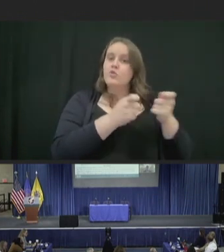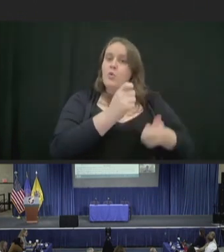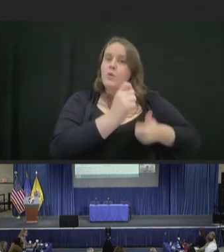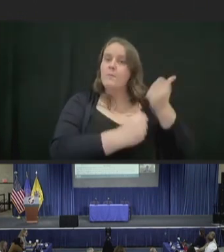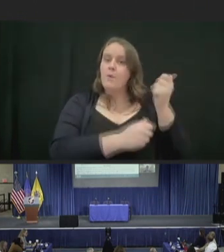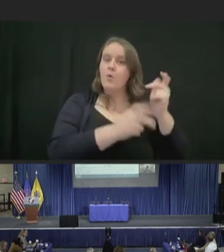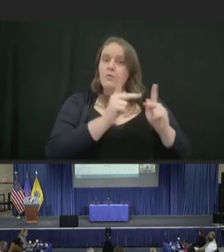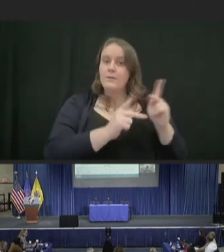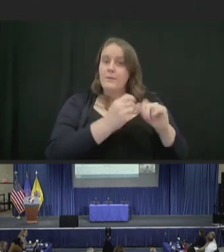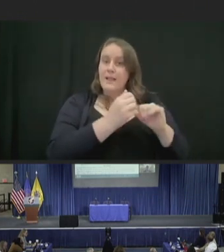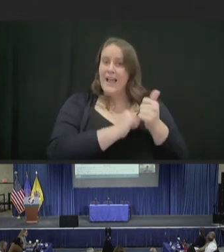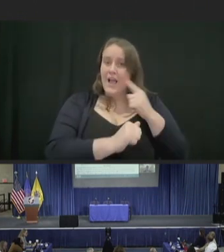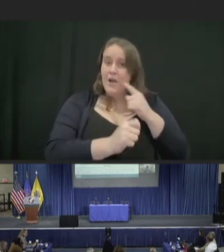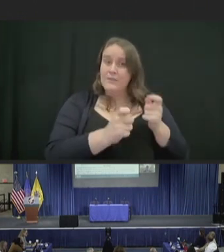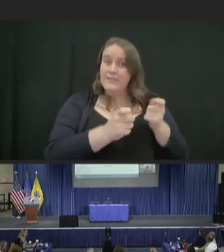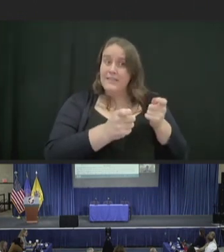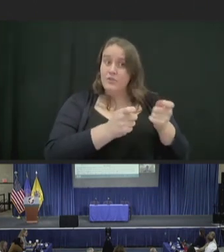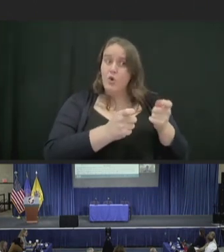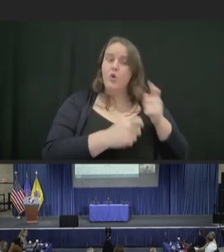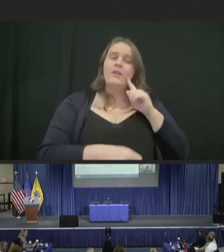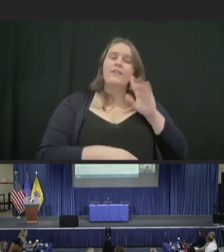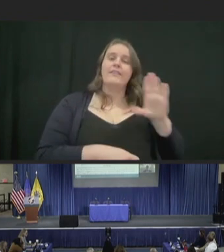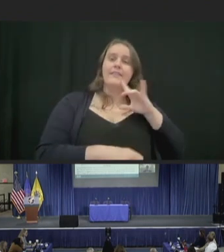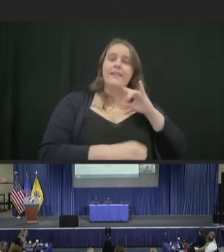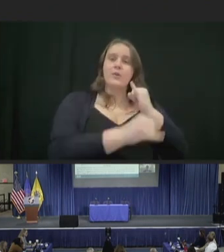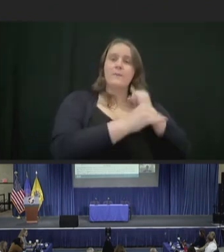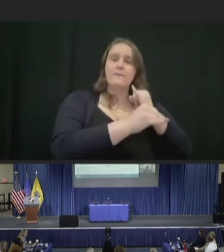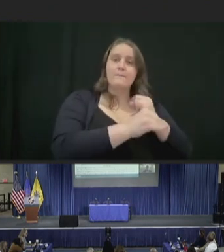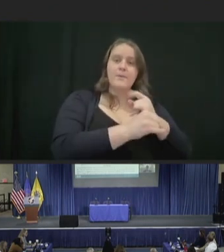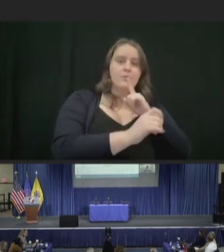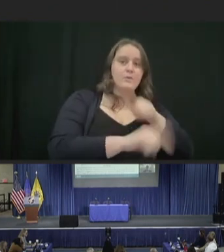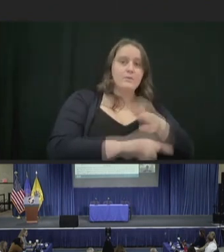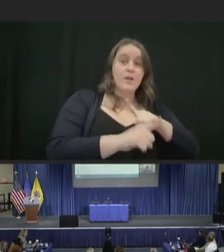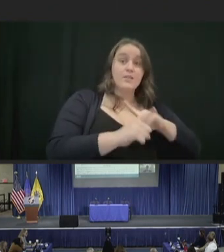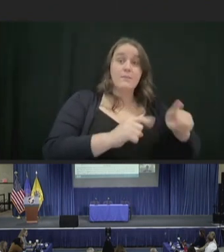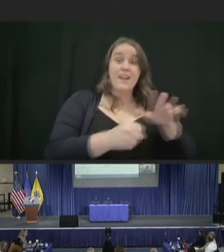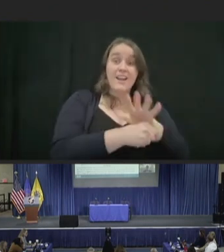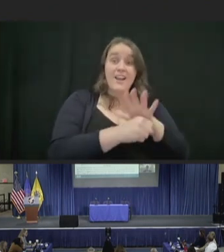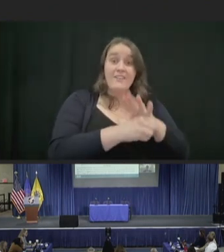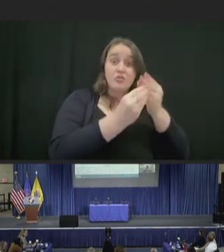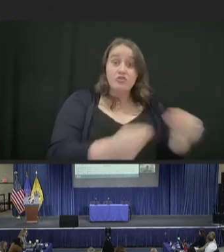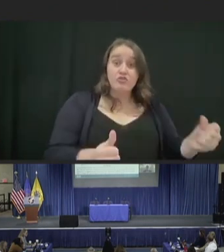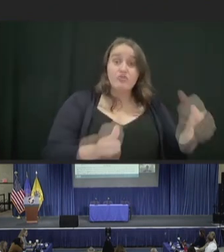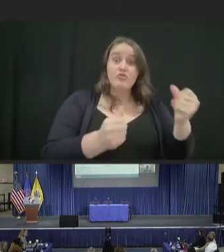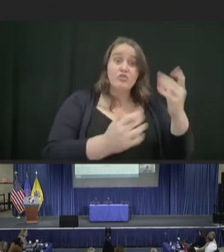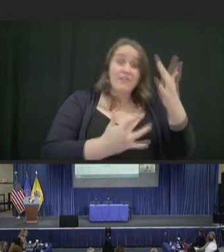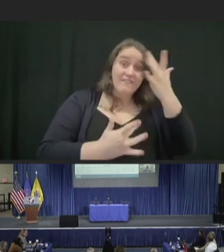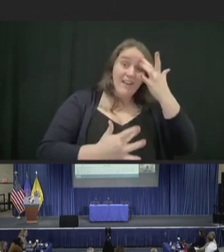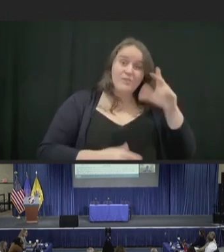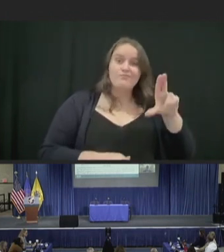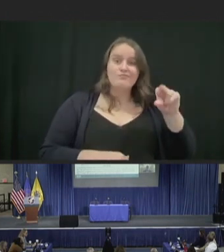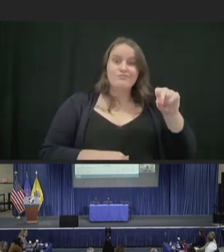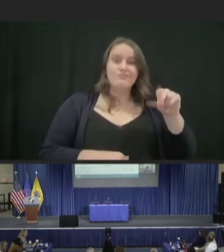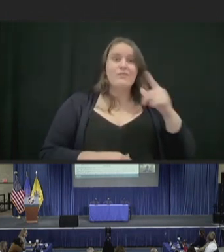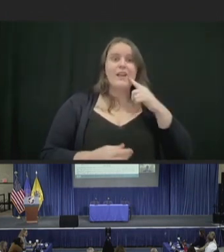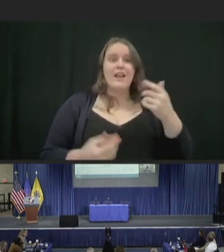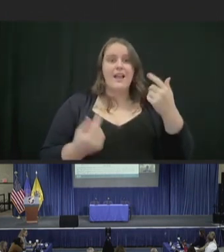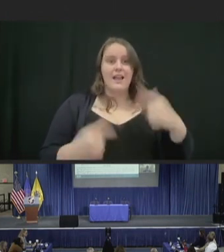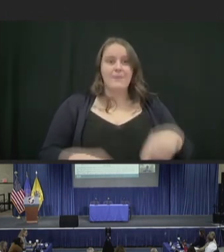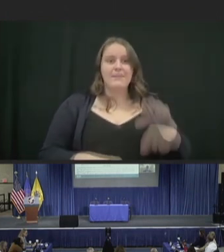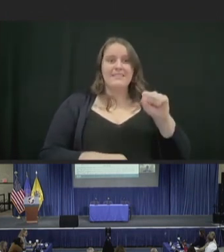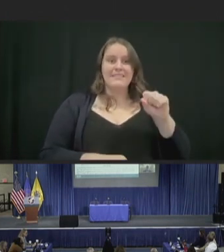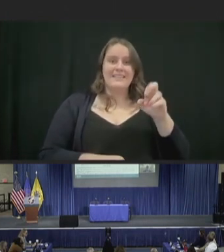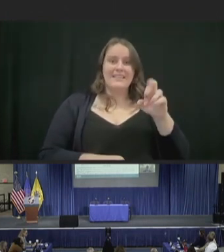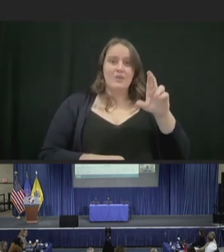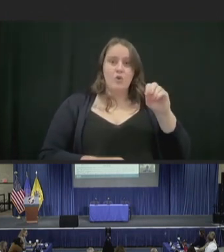their immune response, but not sufficient to eliminate the virus. Seroconversion occurs. These autologous